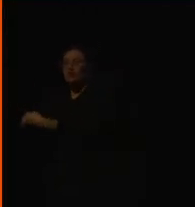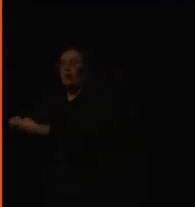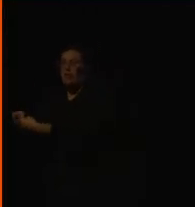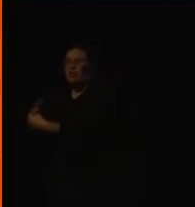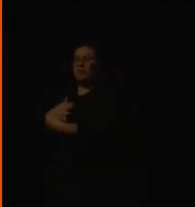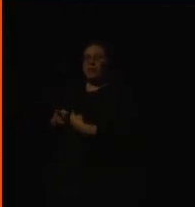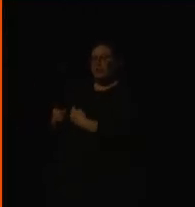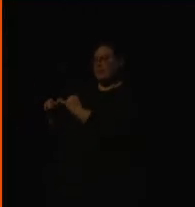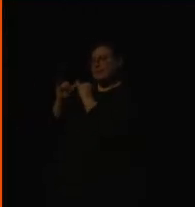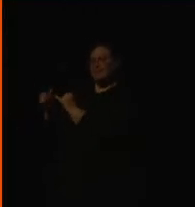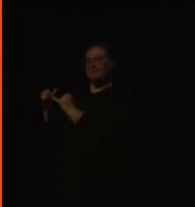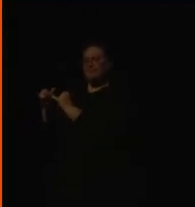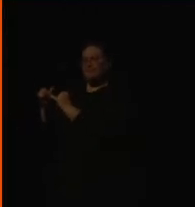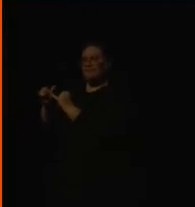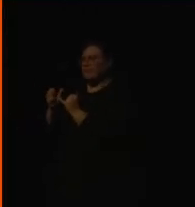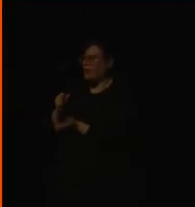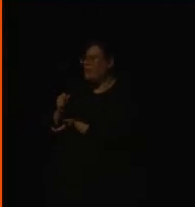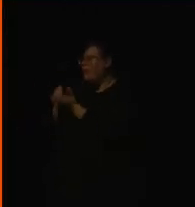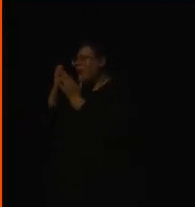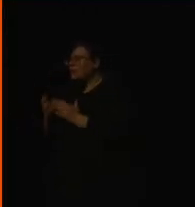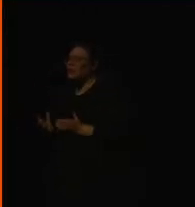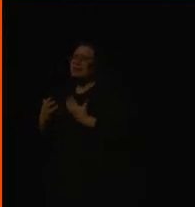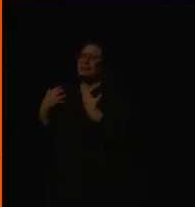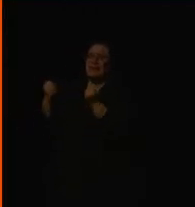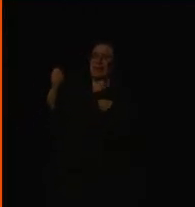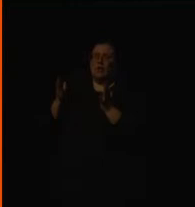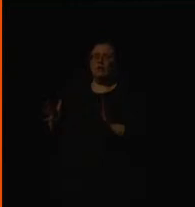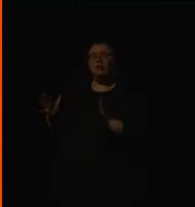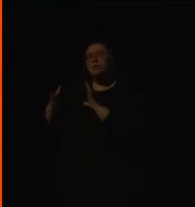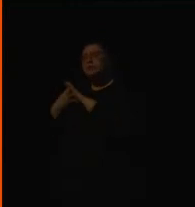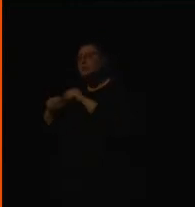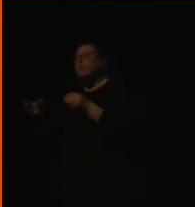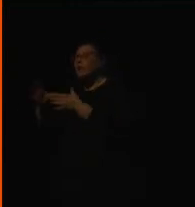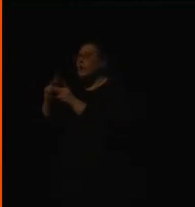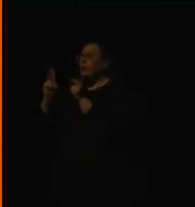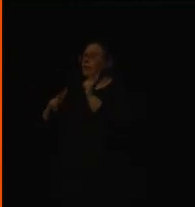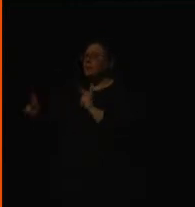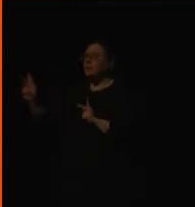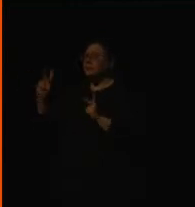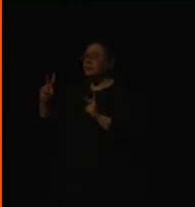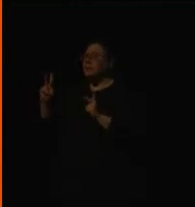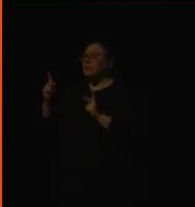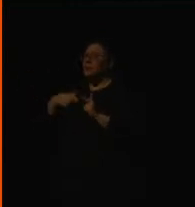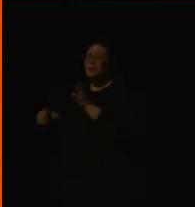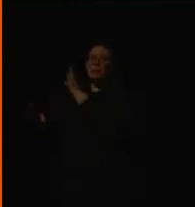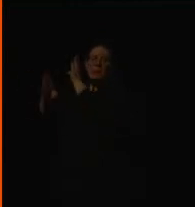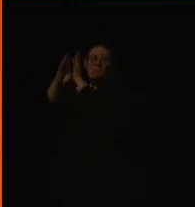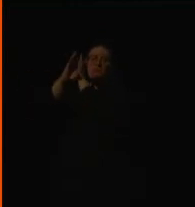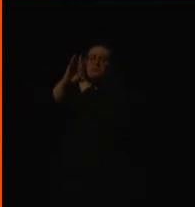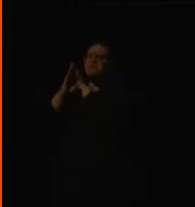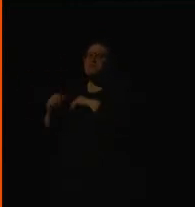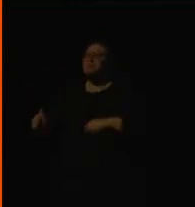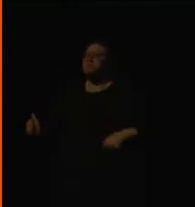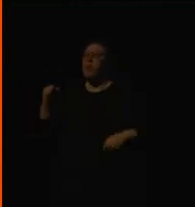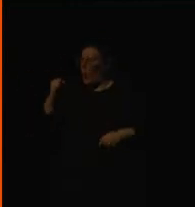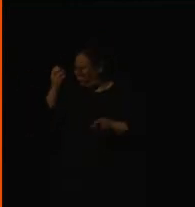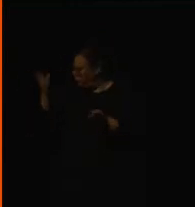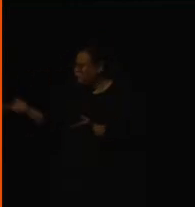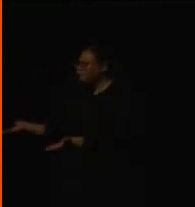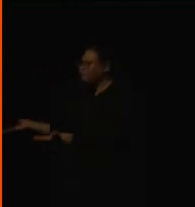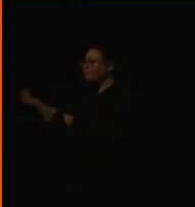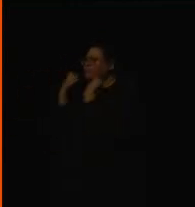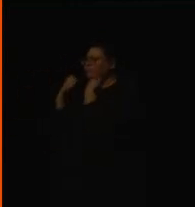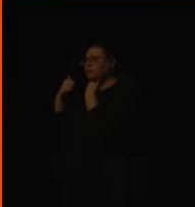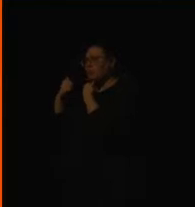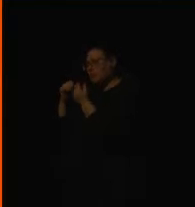It was a story of helpers and healers. It was a story of people who refused to turn a blind eye. People choosing to be concerned, choosing